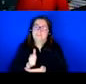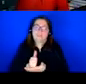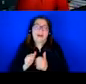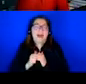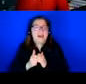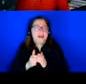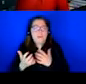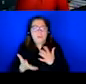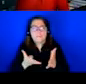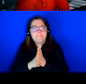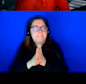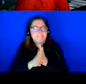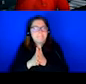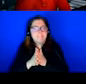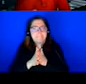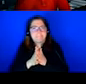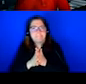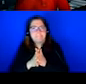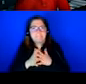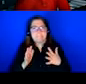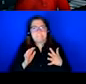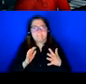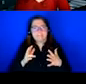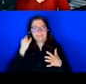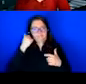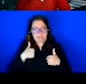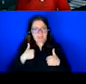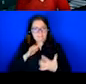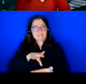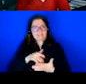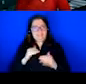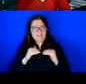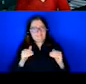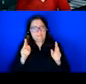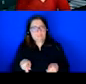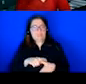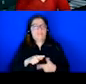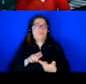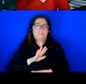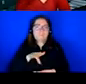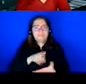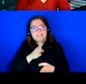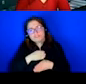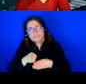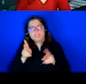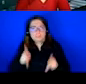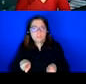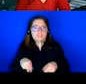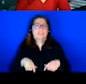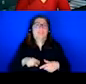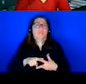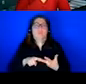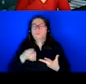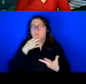how can you just, as a mid-level person or mid-career or just